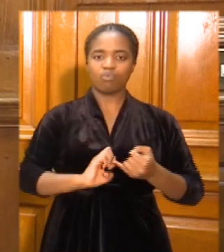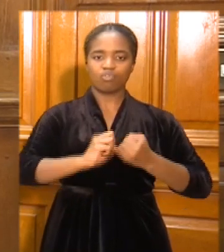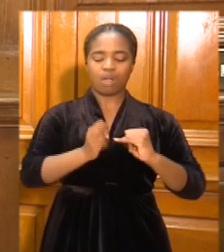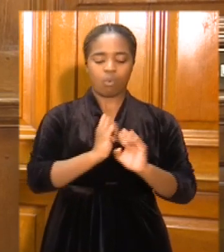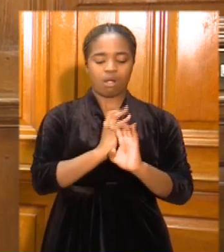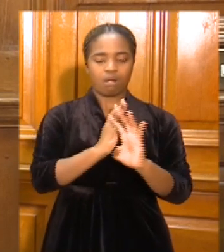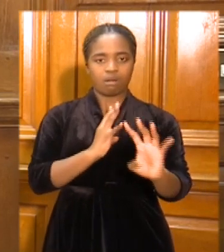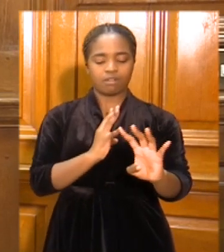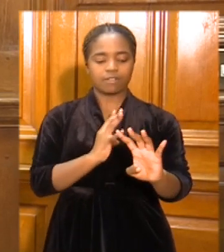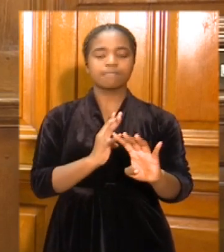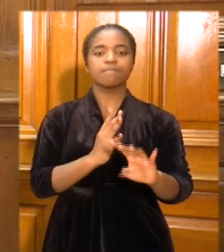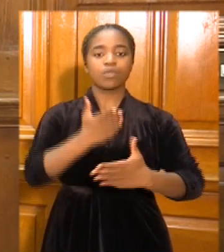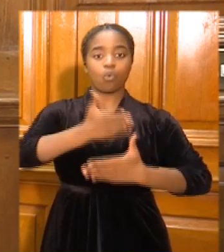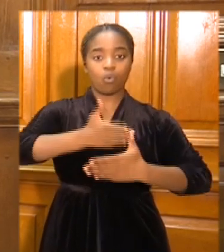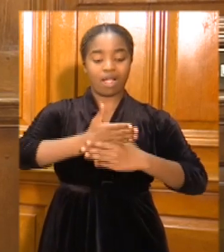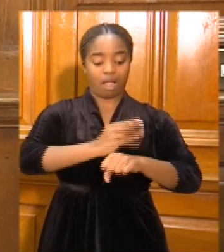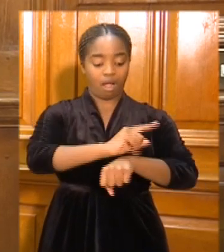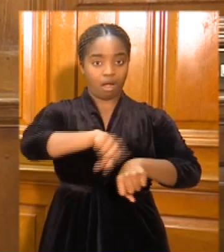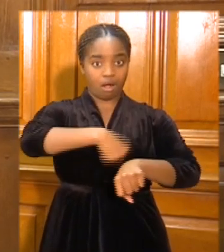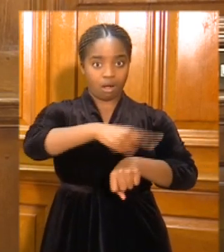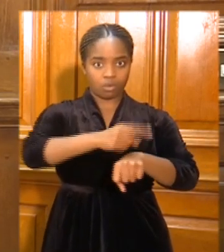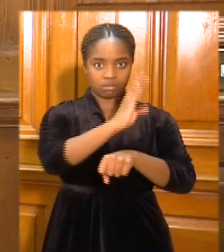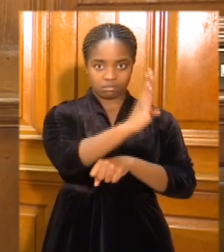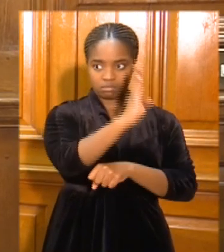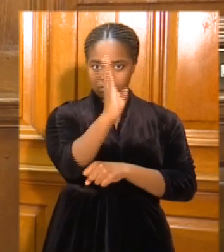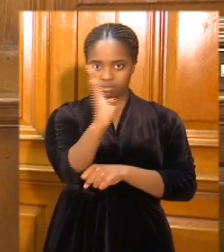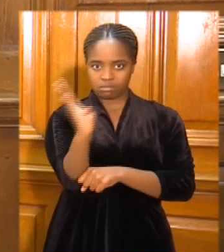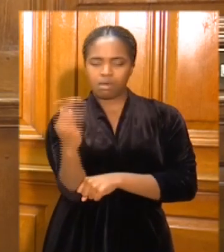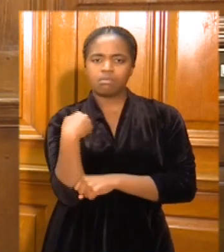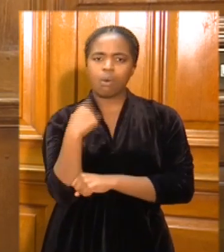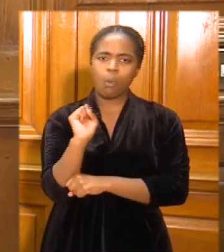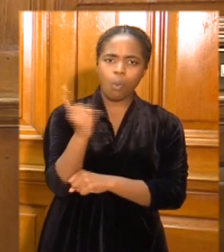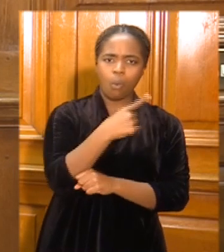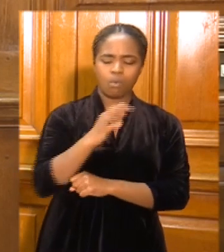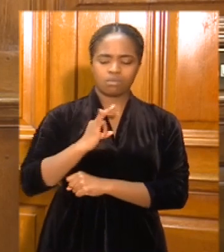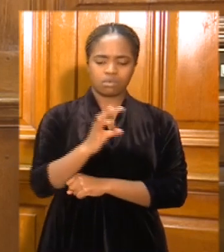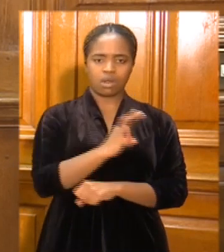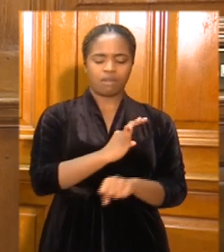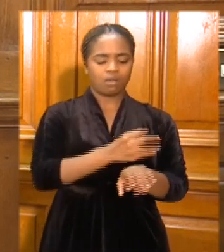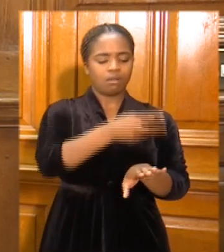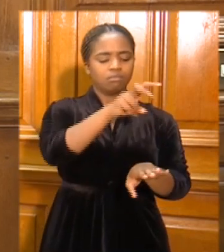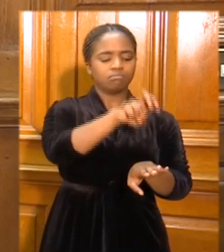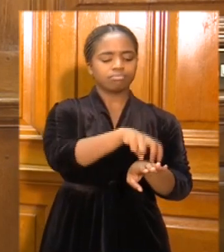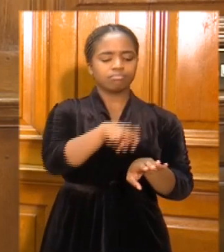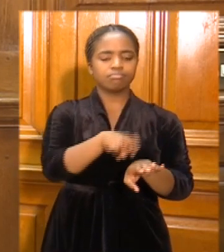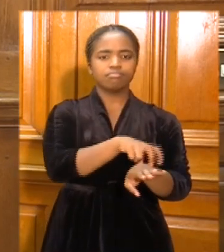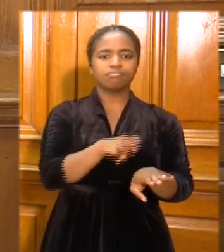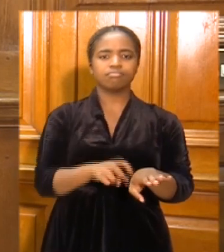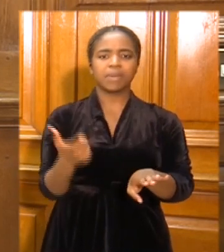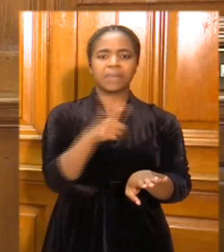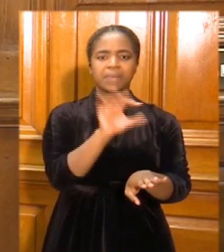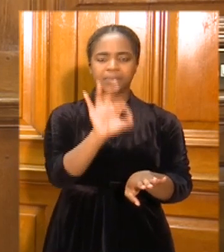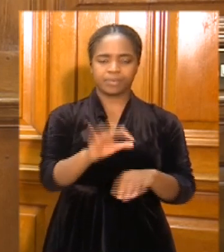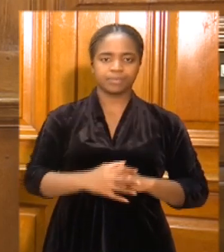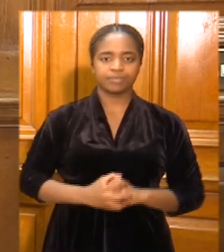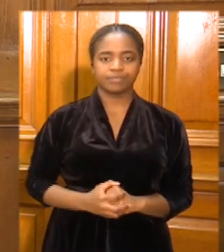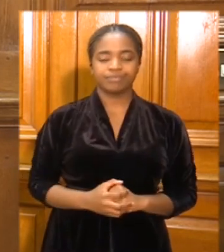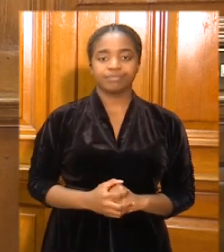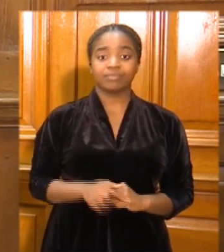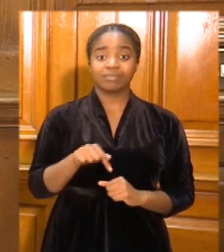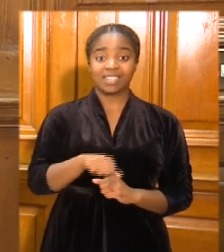staggering working hours and providing transport for employees. Our national borders